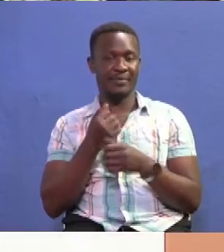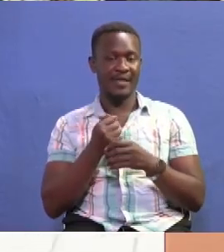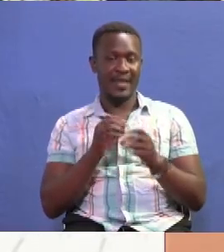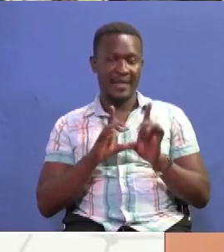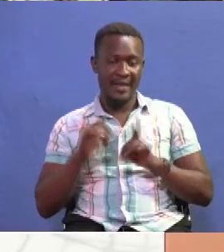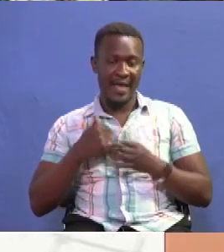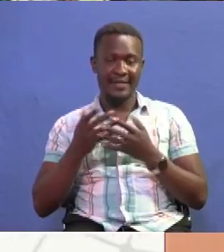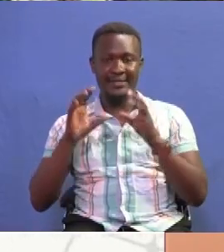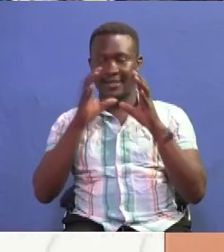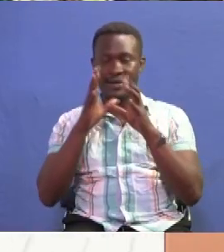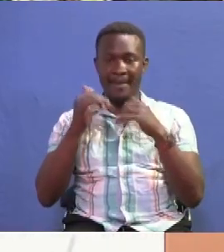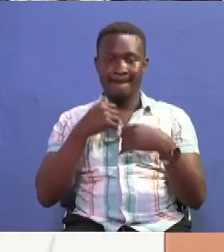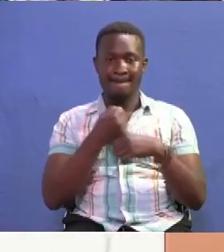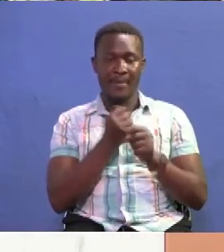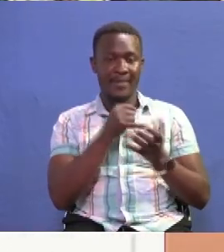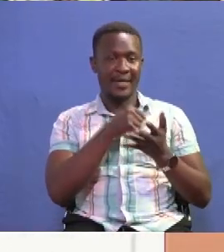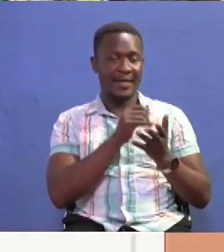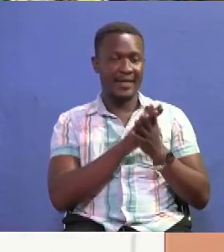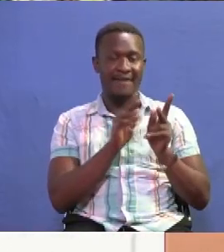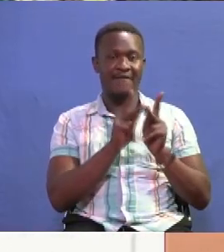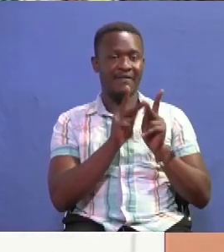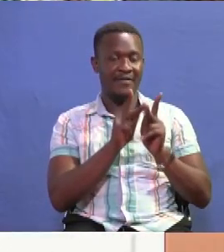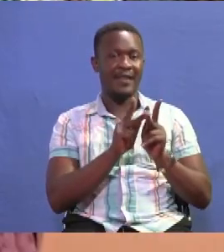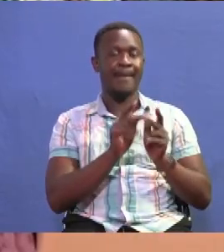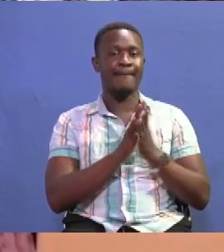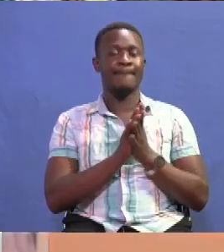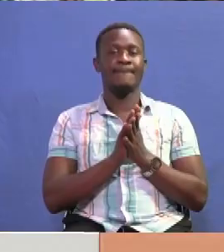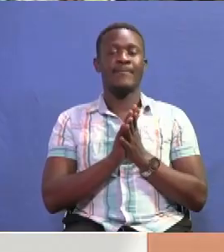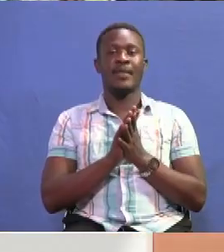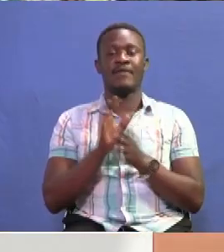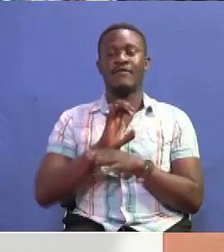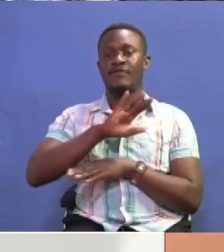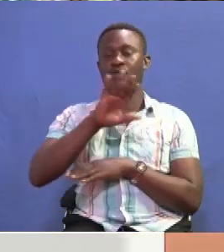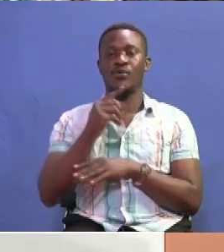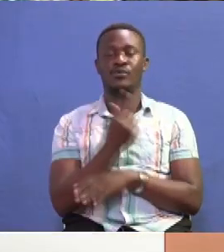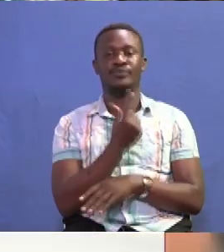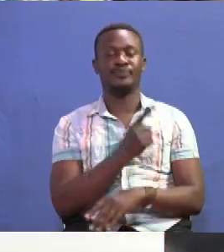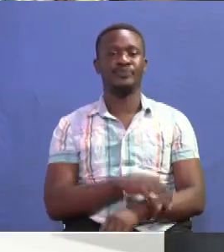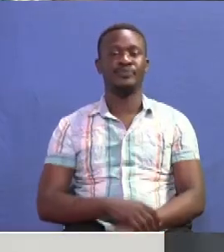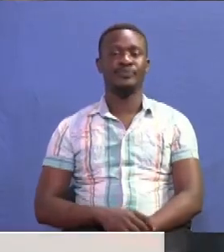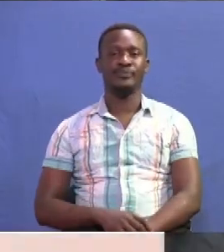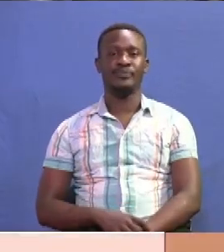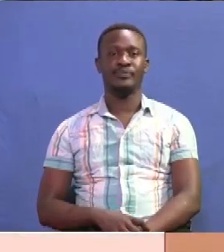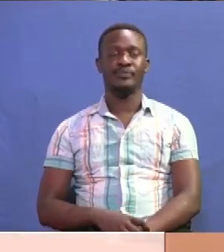and celebrations, making it an enriching and memorable event for all. Emma Mwangi, KUTV.